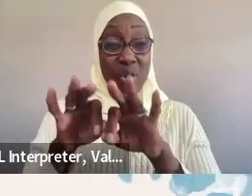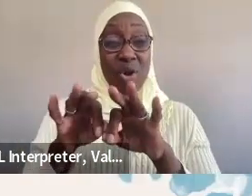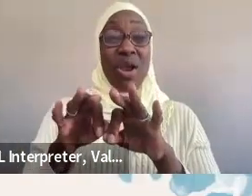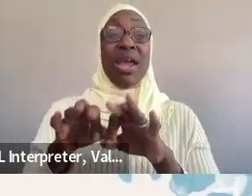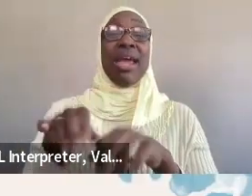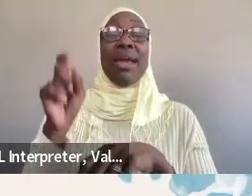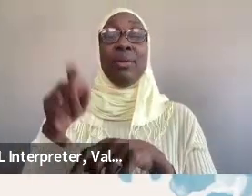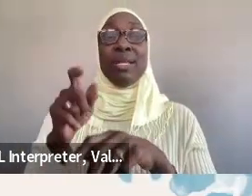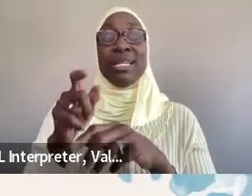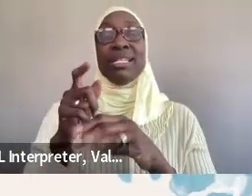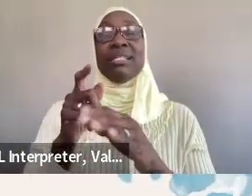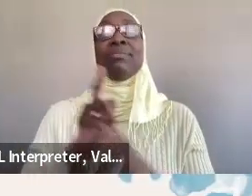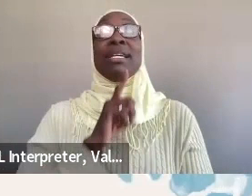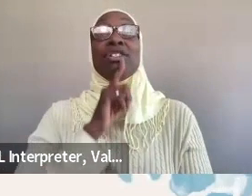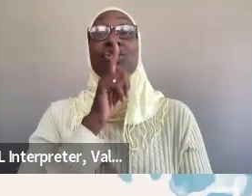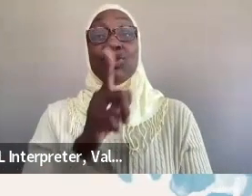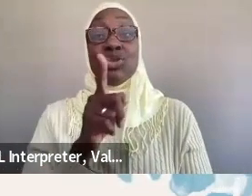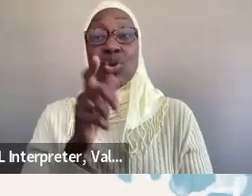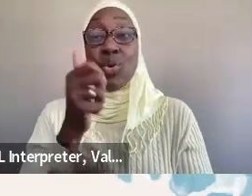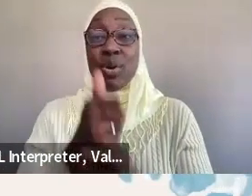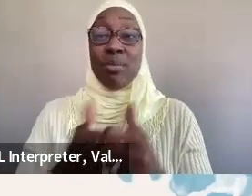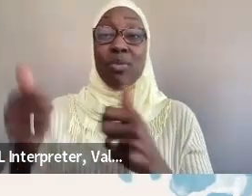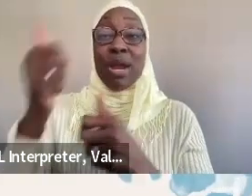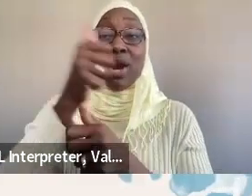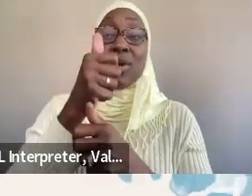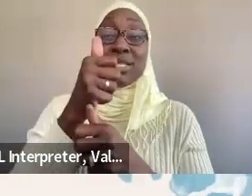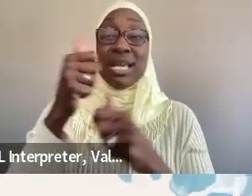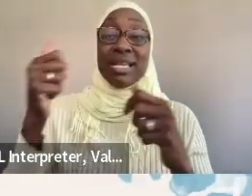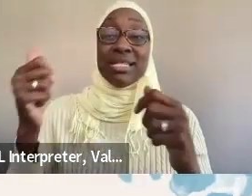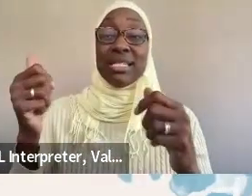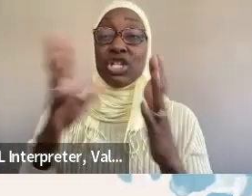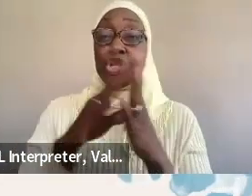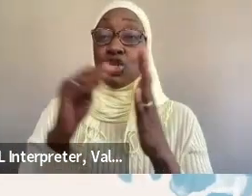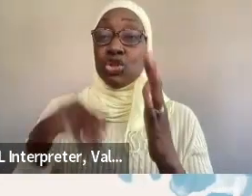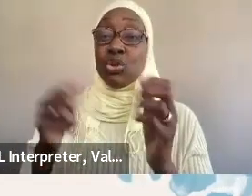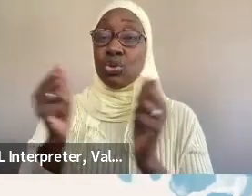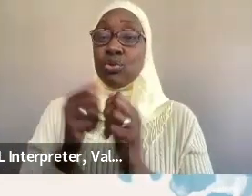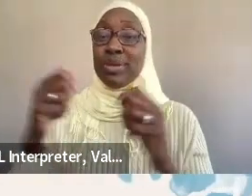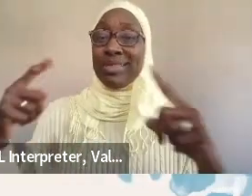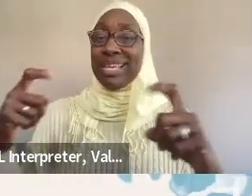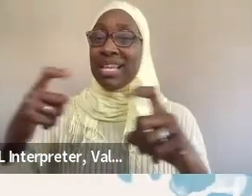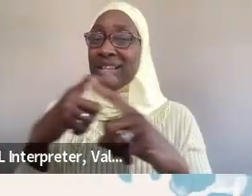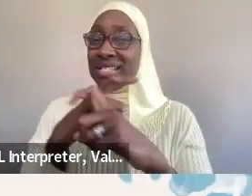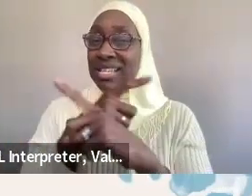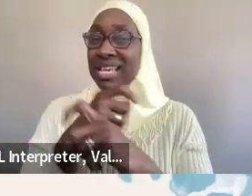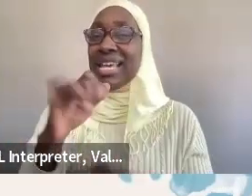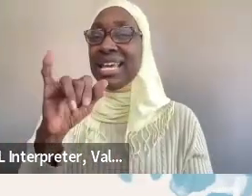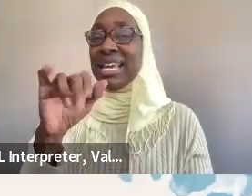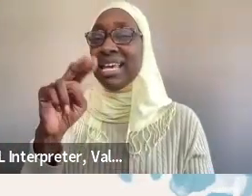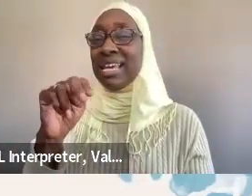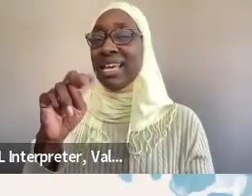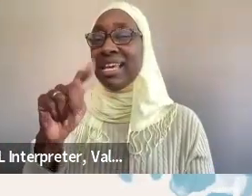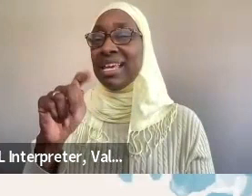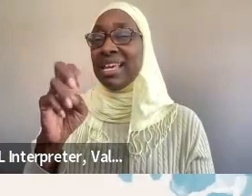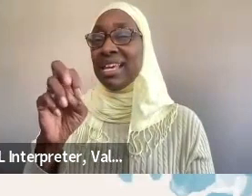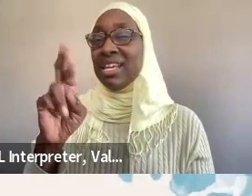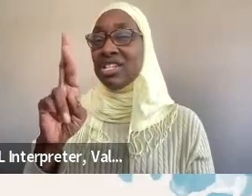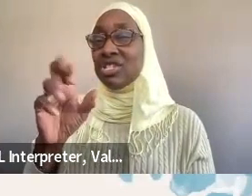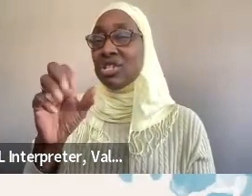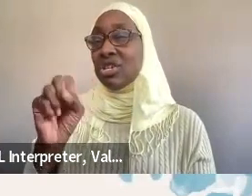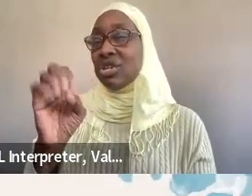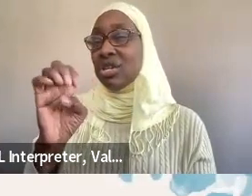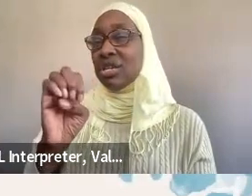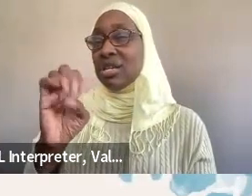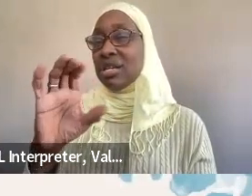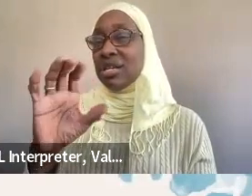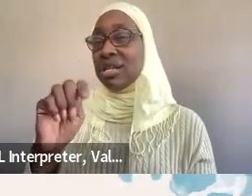prioritizing students with like intersectional experiences. So like prioritizing,